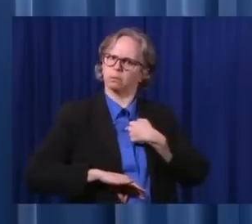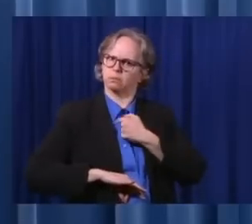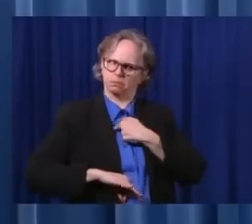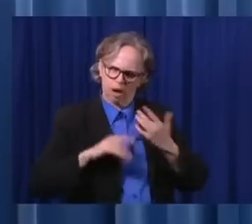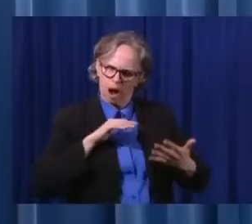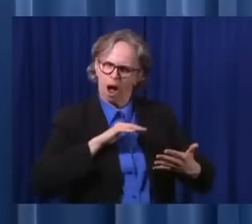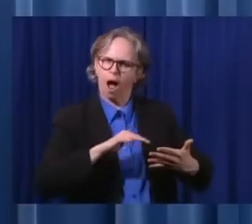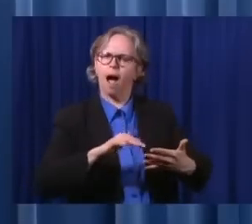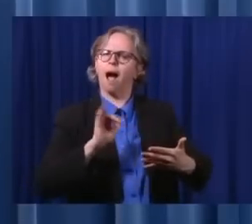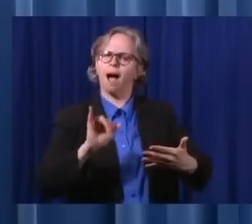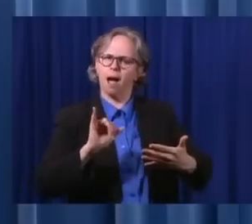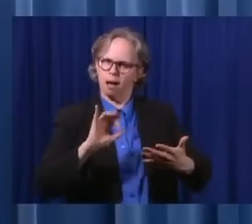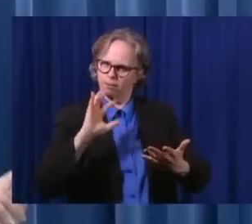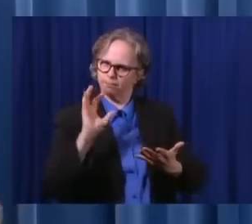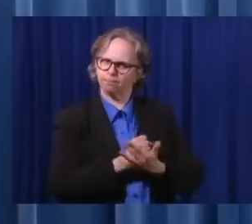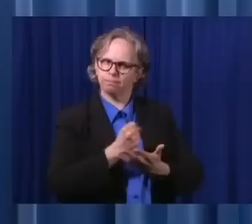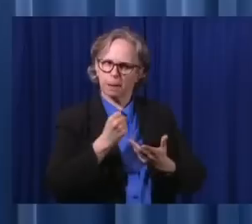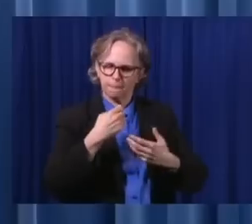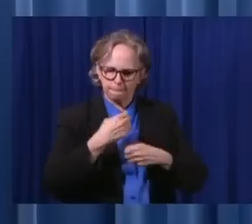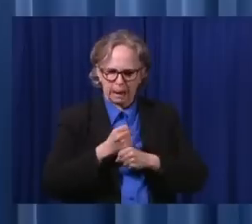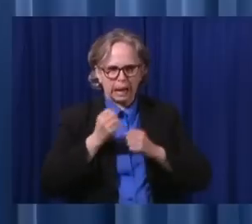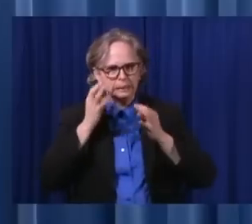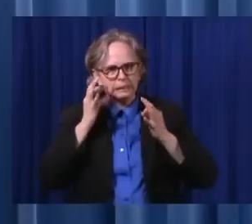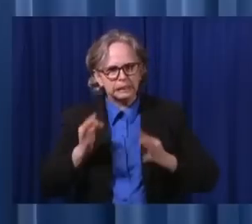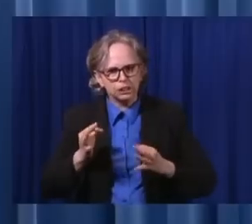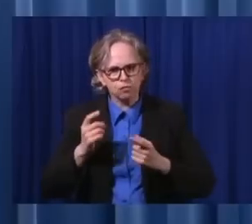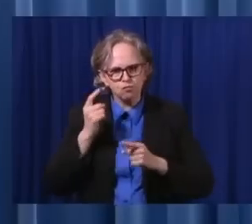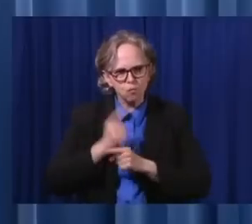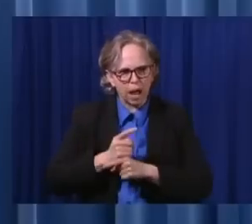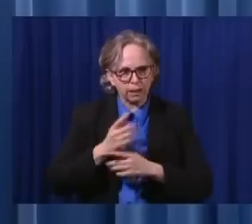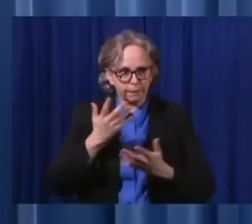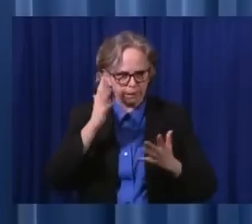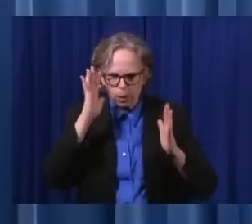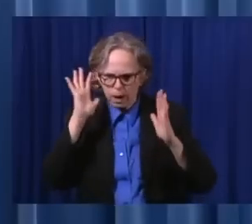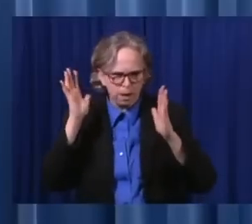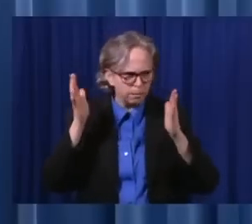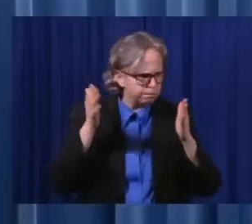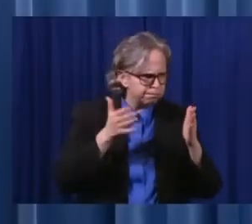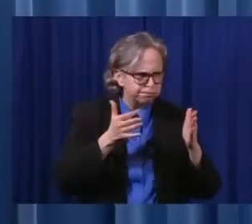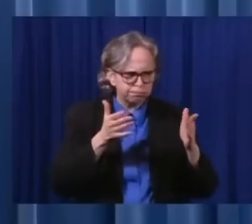make decisions that we've got to focus here or we've got to focus there.